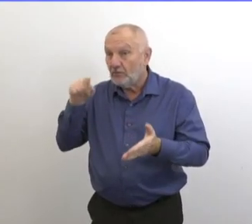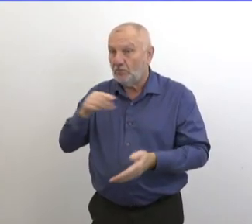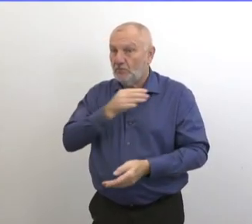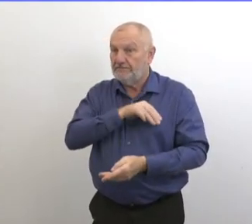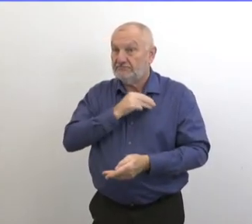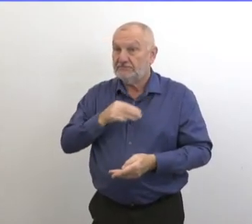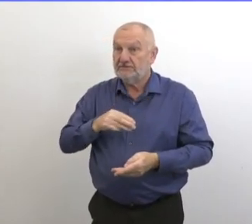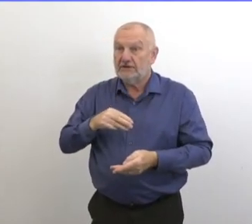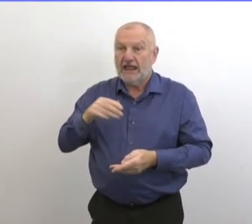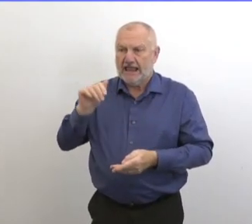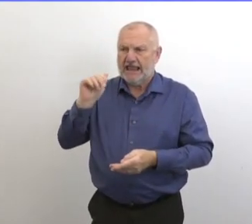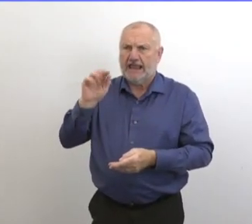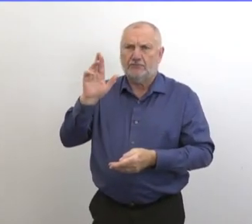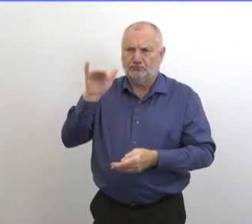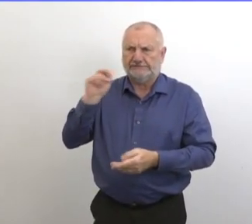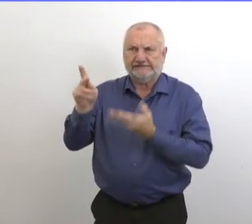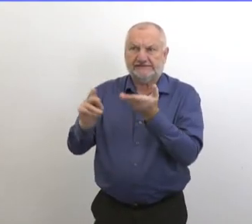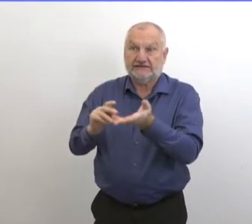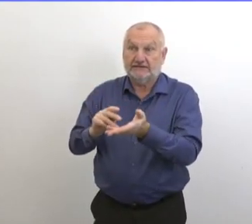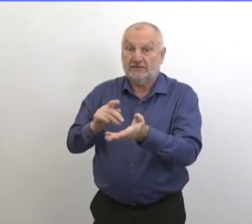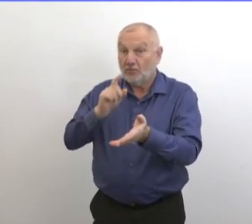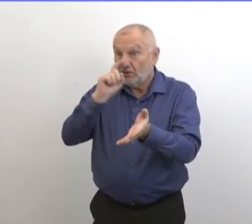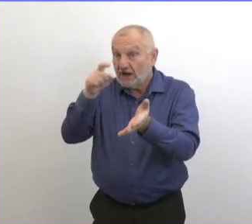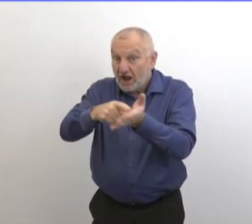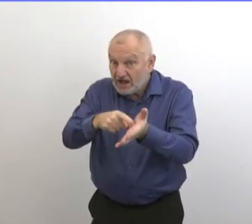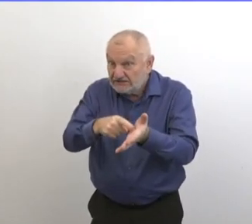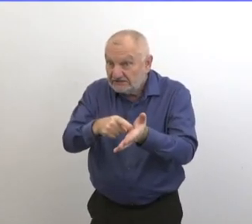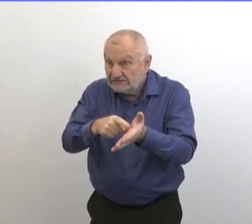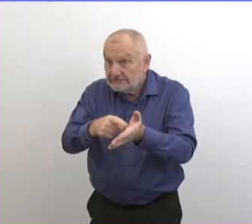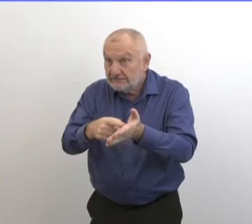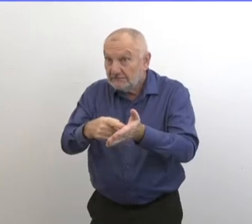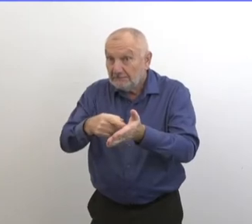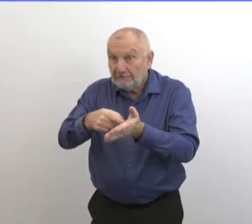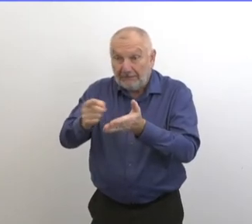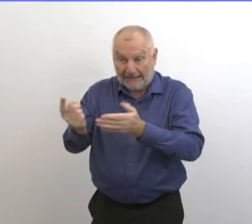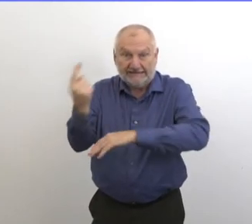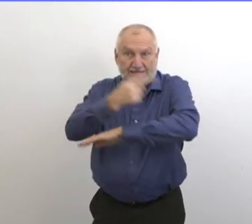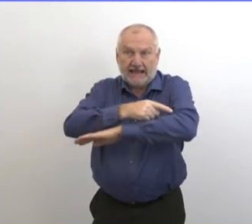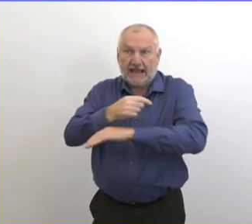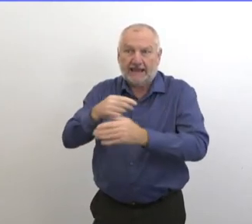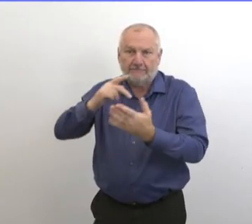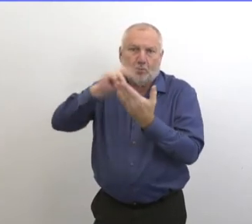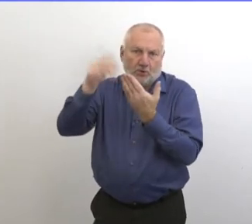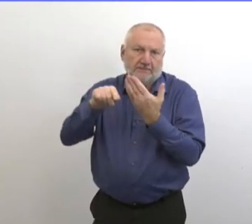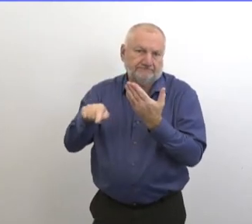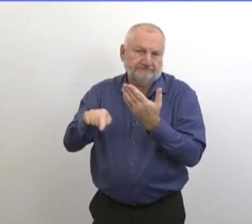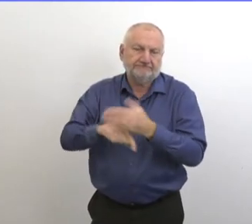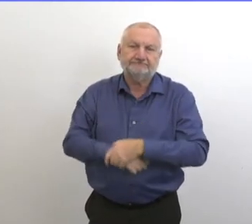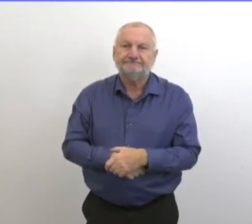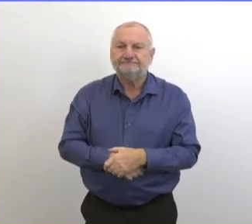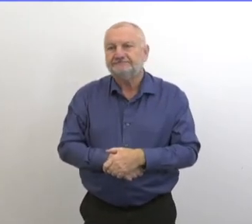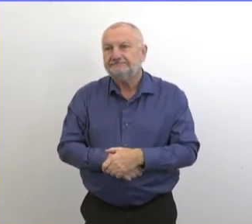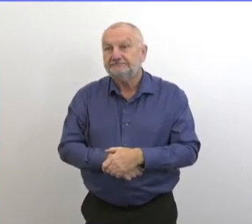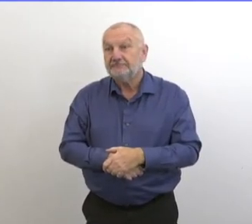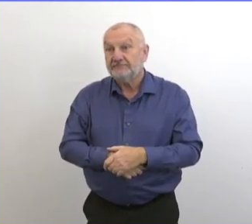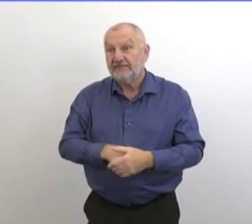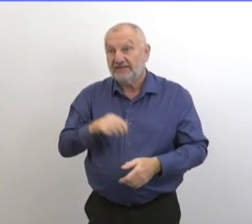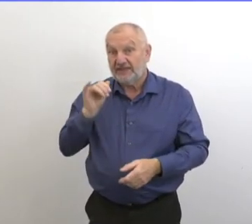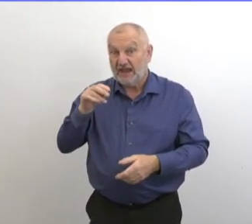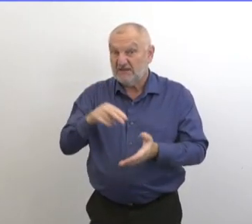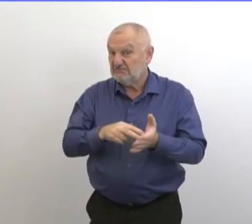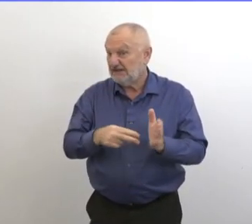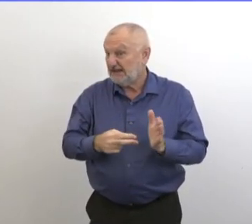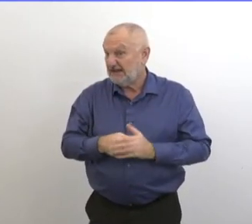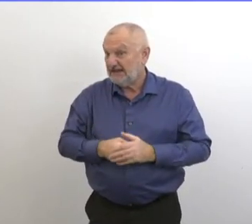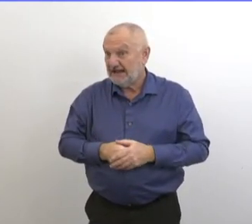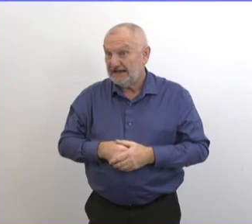$1,377 one-time payment to frontline workers across our province. In July, we were proud to issue these payments to